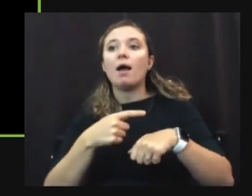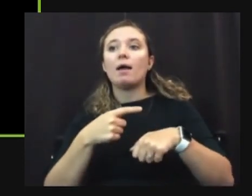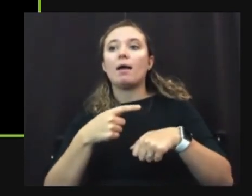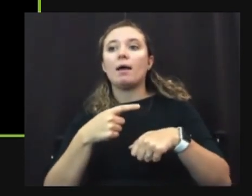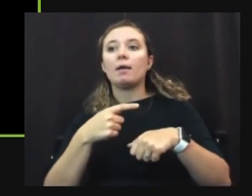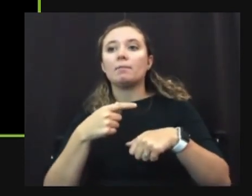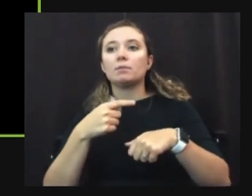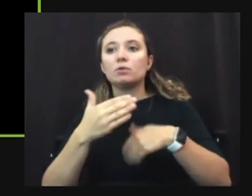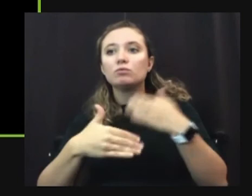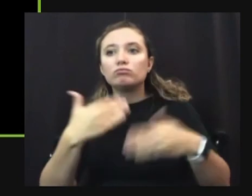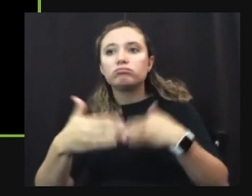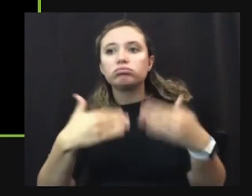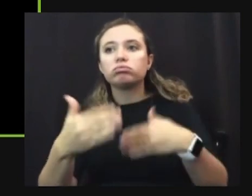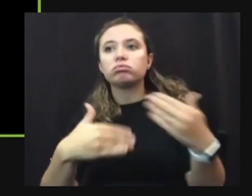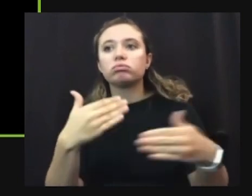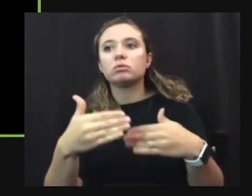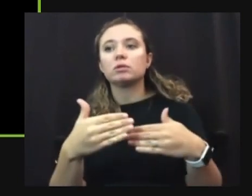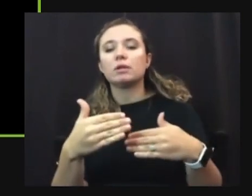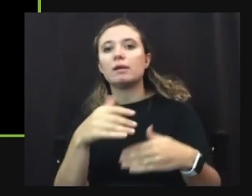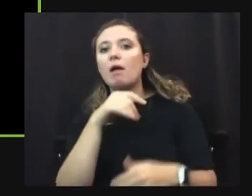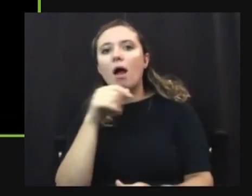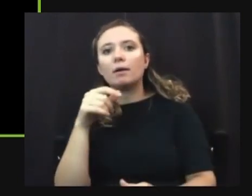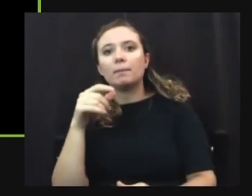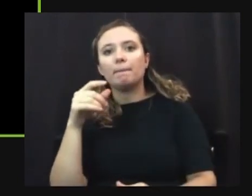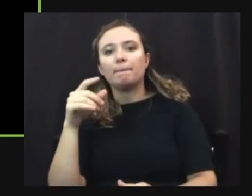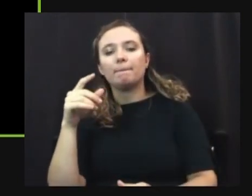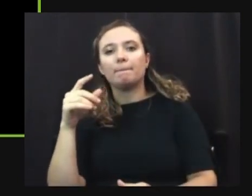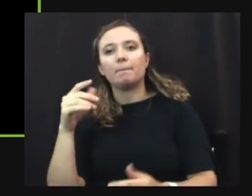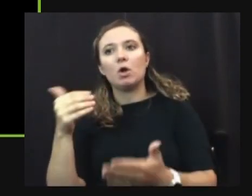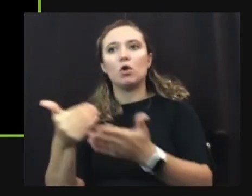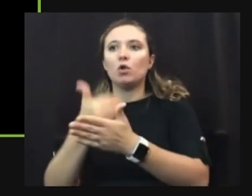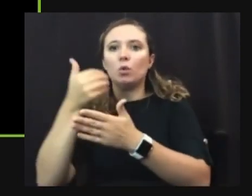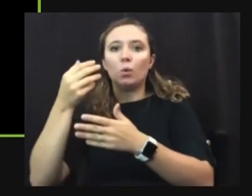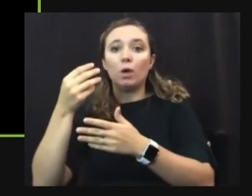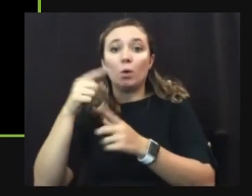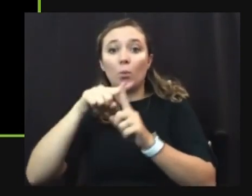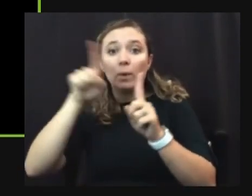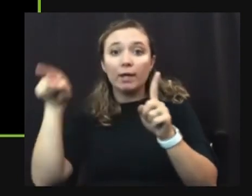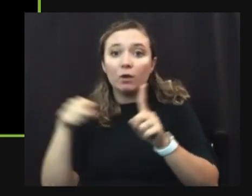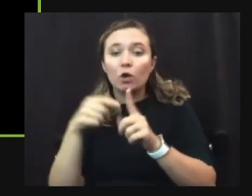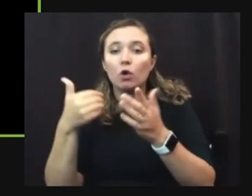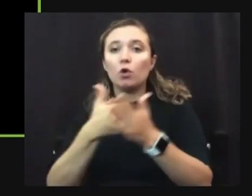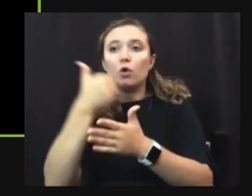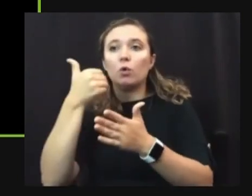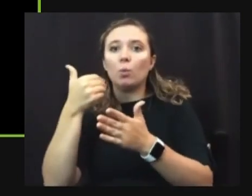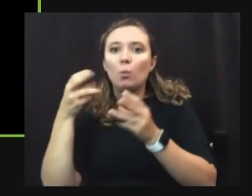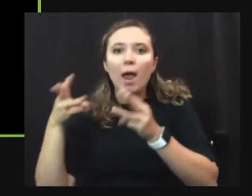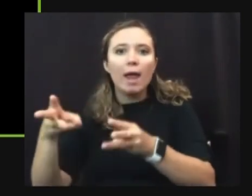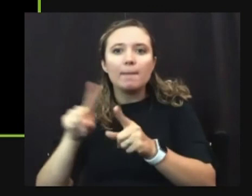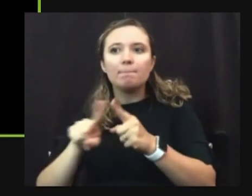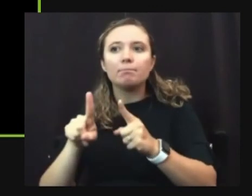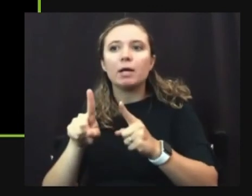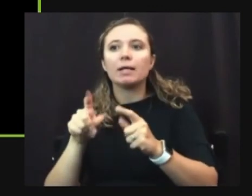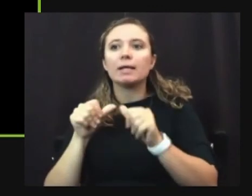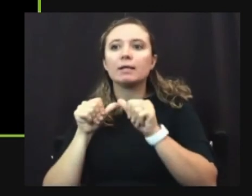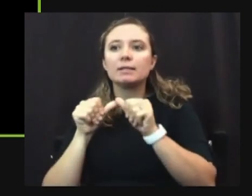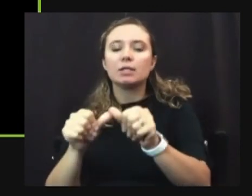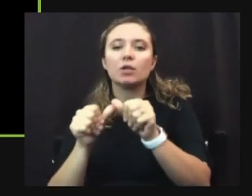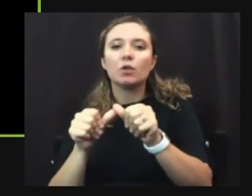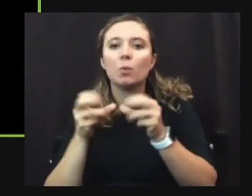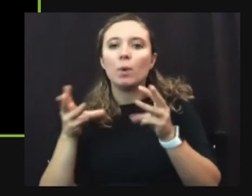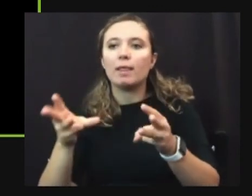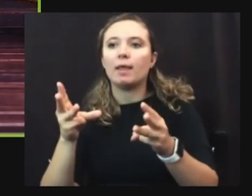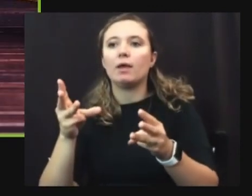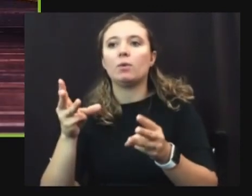different, and it fosters trust amongst collaborating stakeholders. Us versus them becomes us versus problem to be